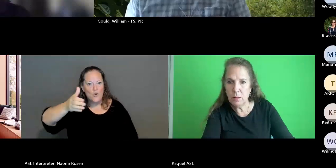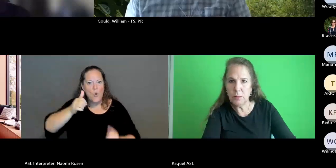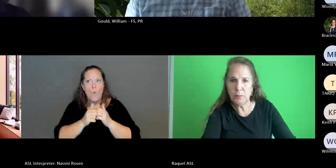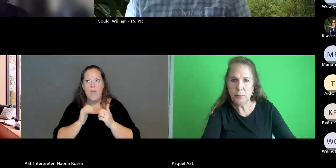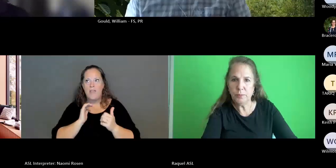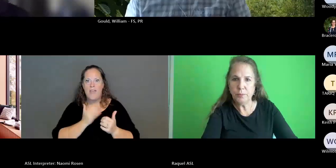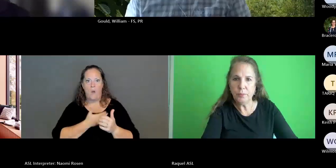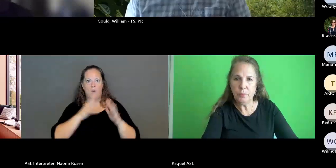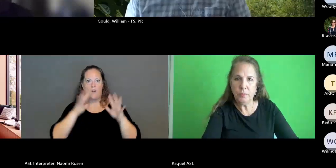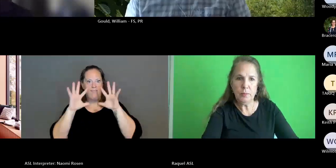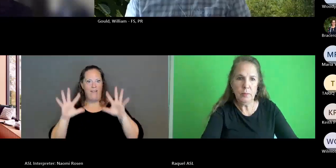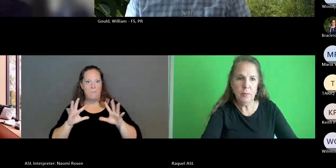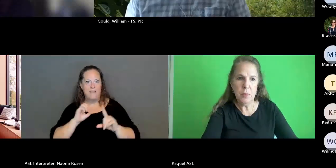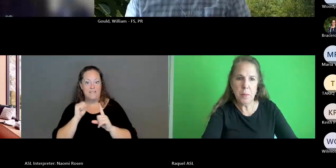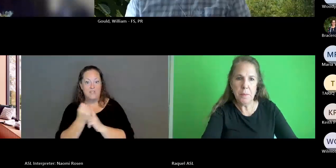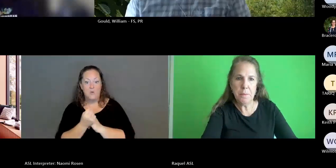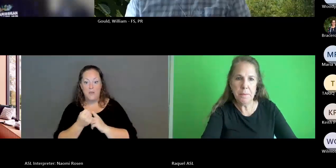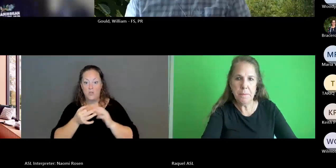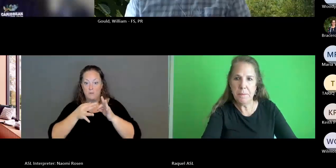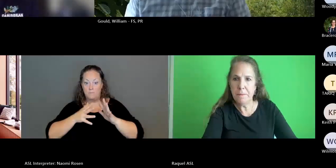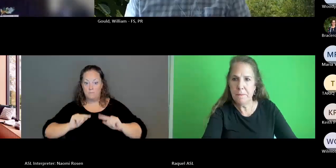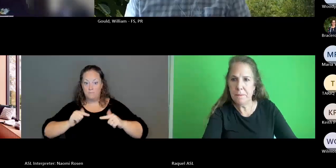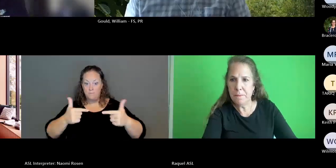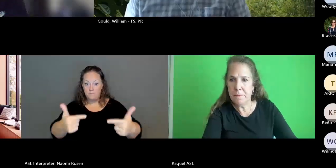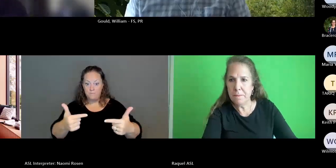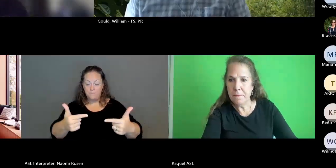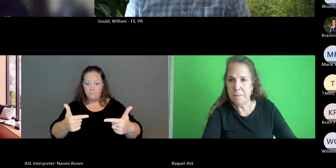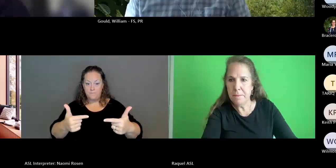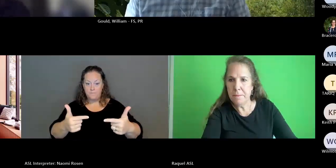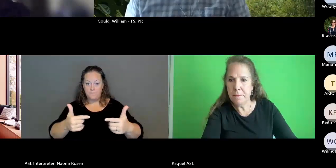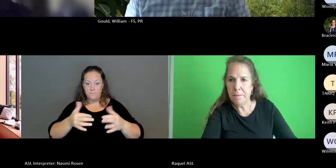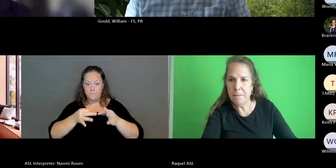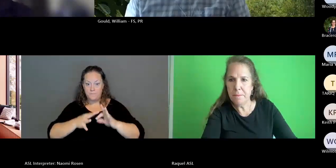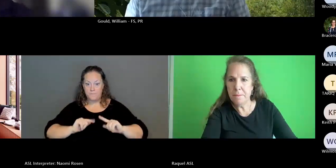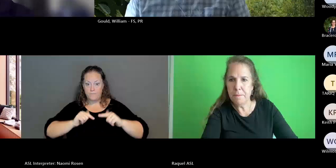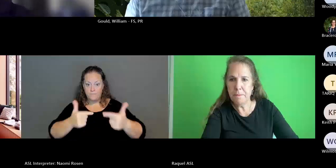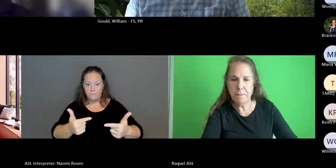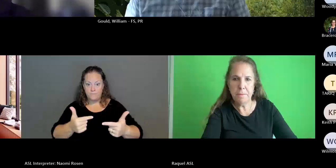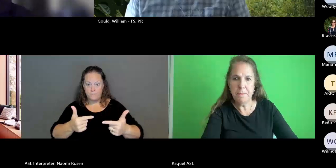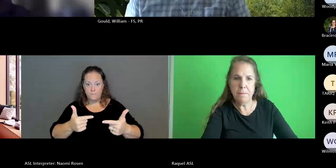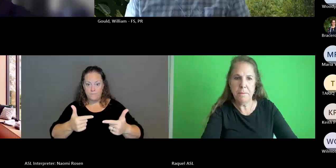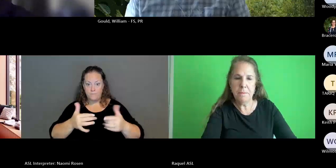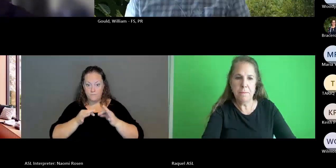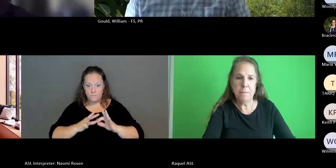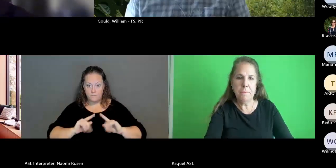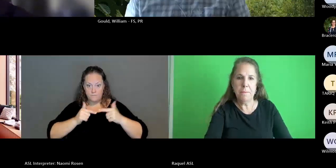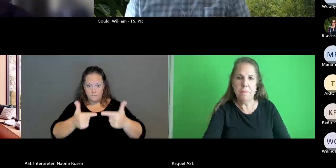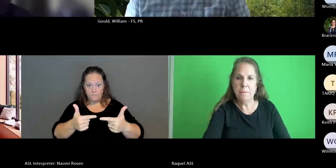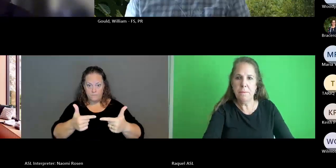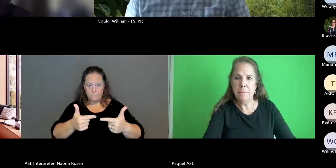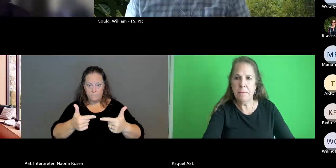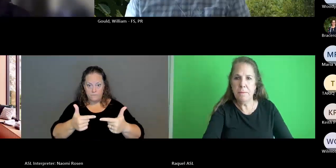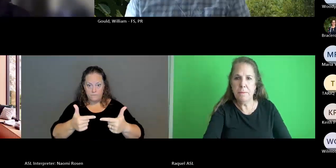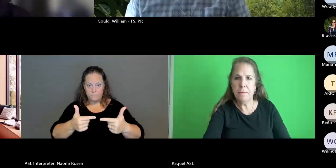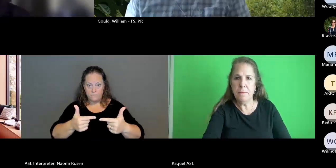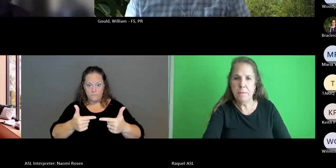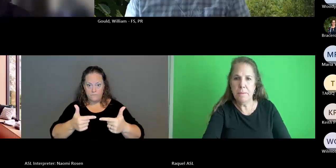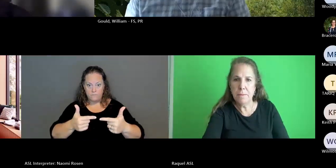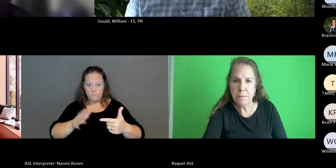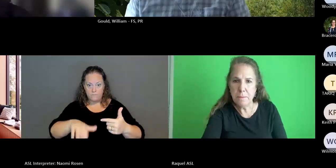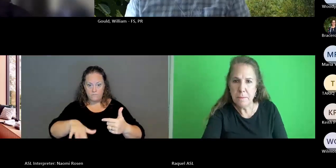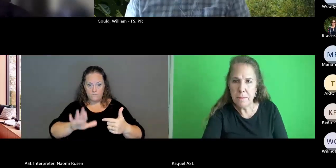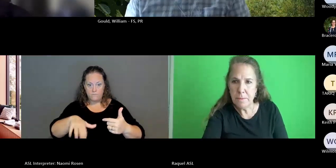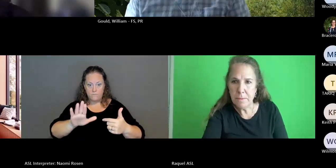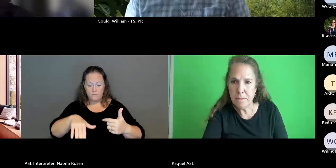climate scenarios and how climate impacts are going to be affecting. They're open to